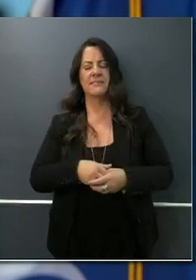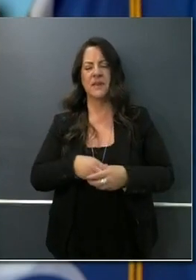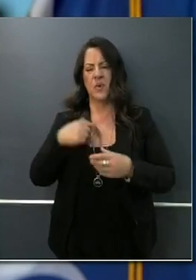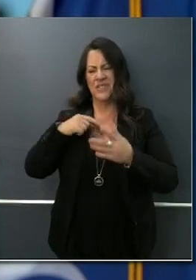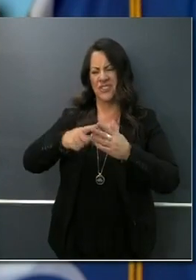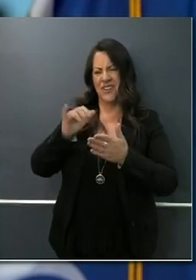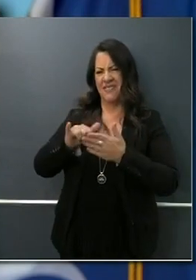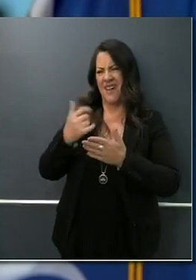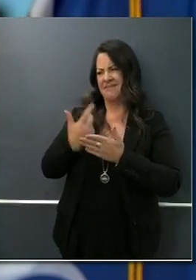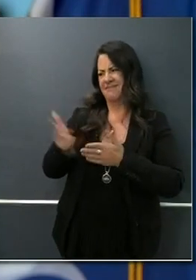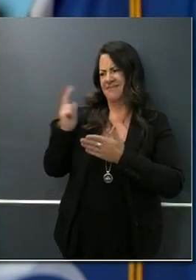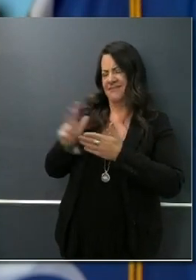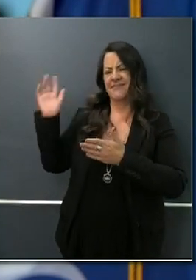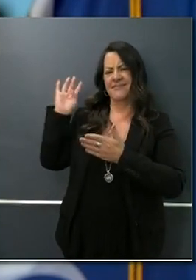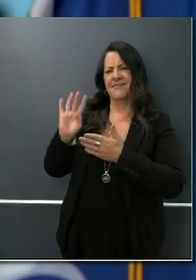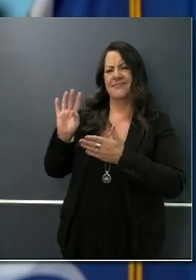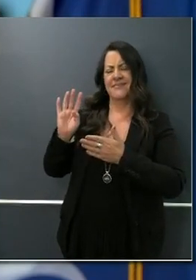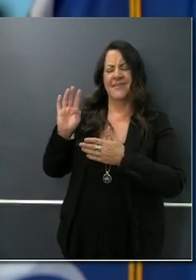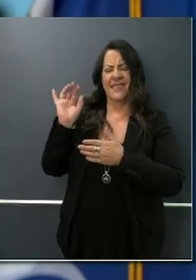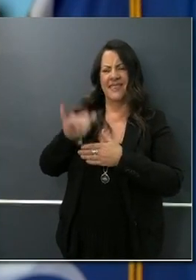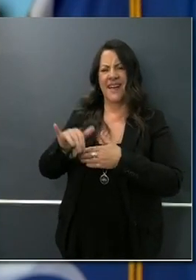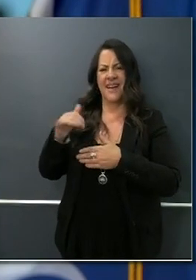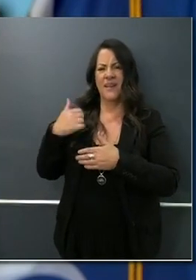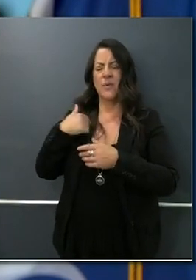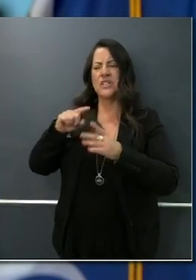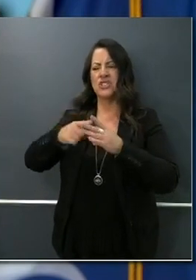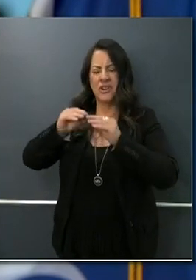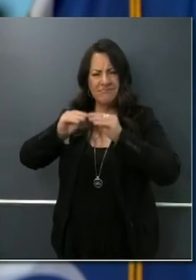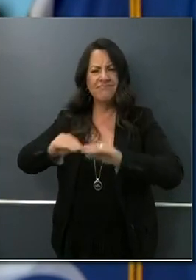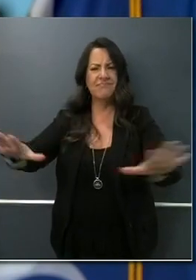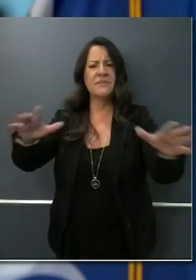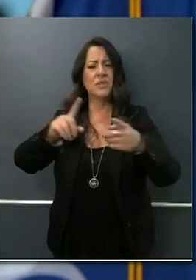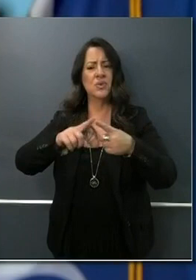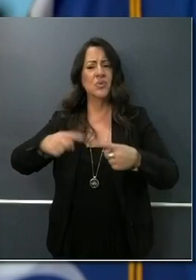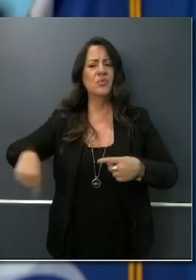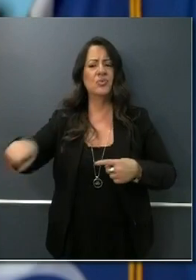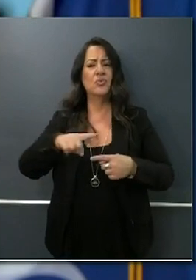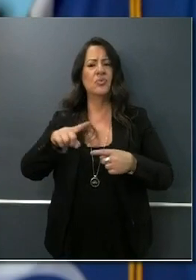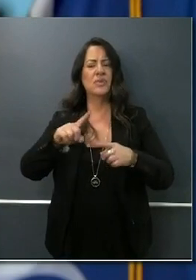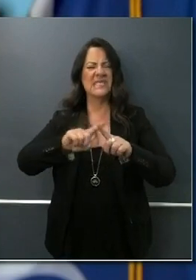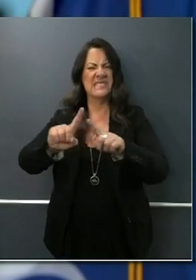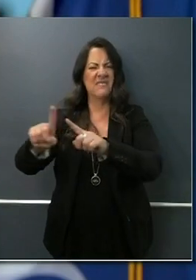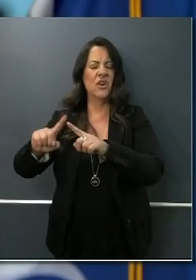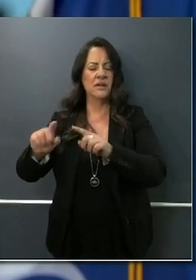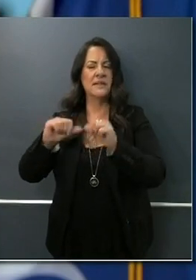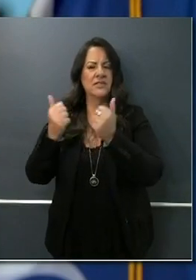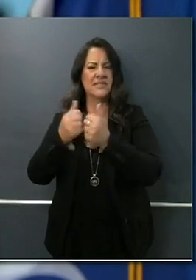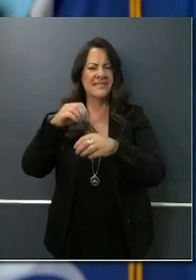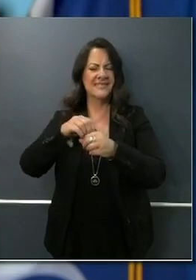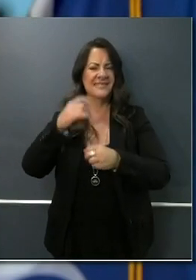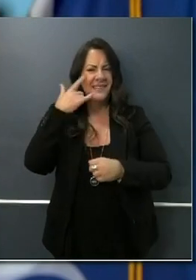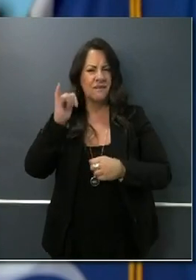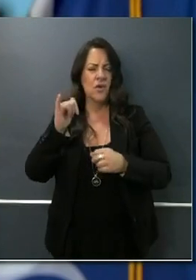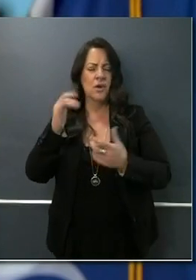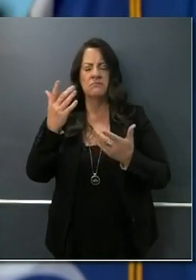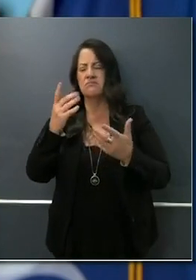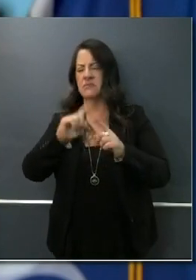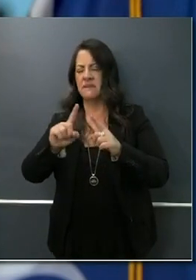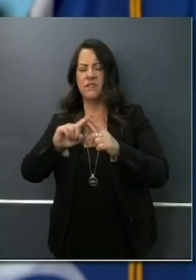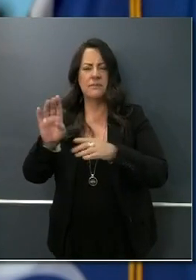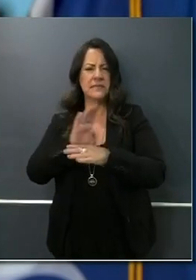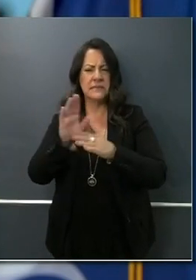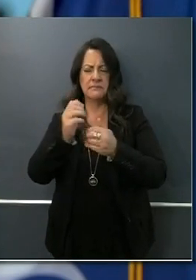first took shape and we started those surveys. And then we'll augment those efforts through this online portal and